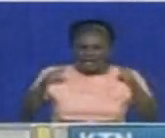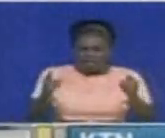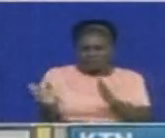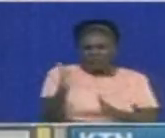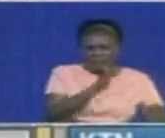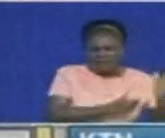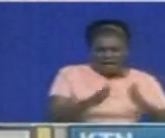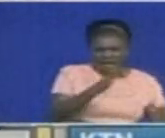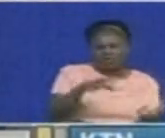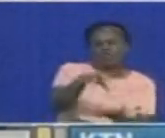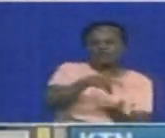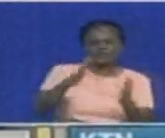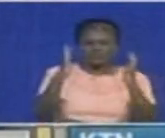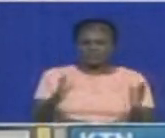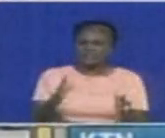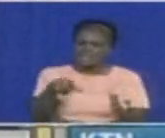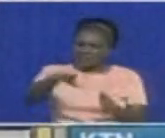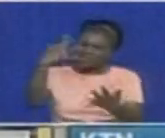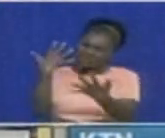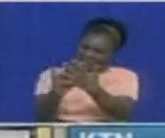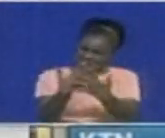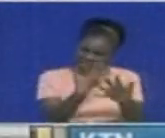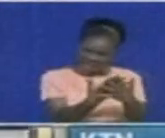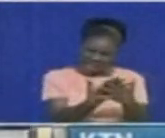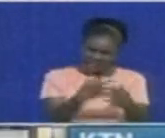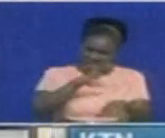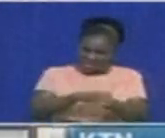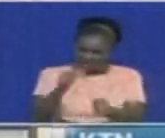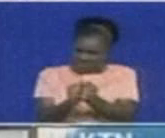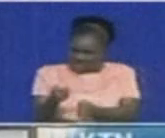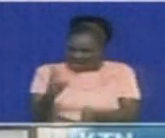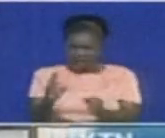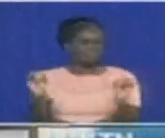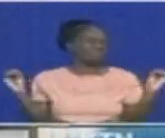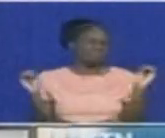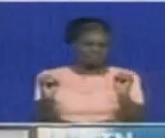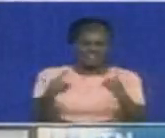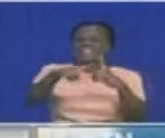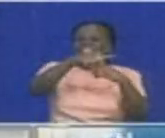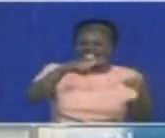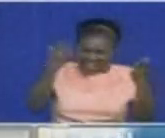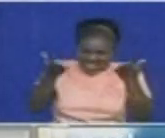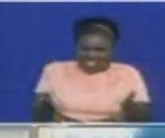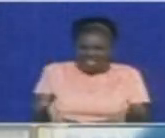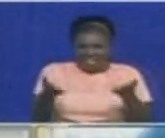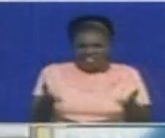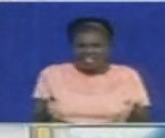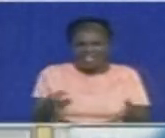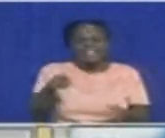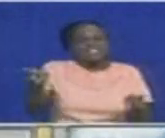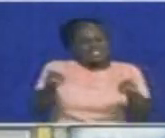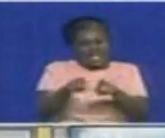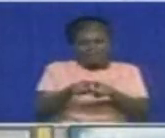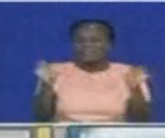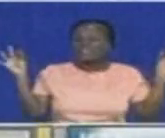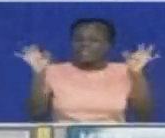yet. Wale si watu wa kushikwa wamepatikana ndiye huyu ako na hiyo bunduki. Mariza yeye hapo. And it's no surprise the